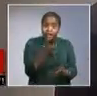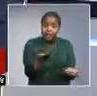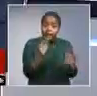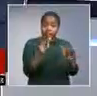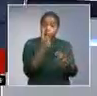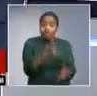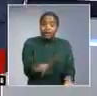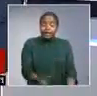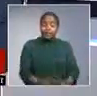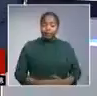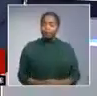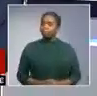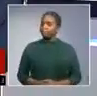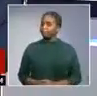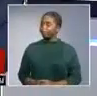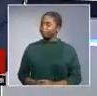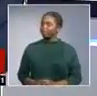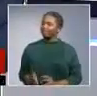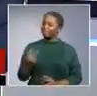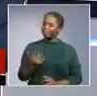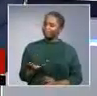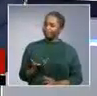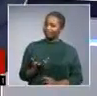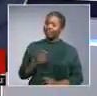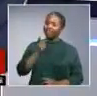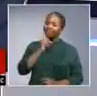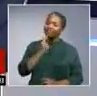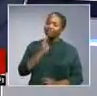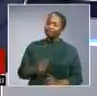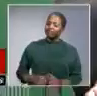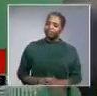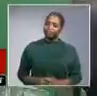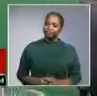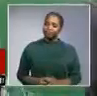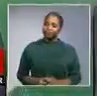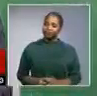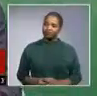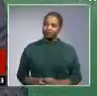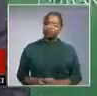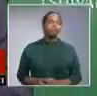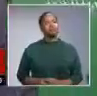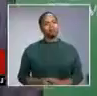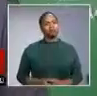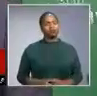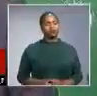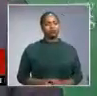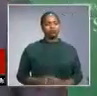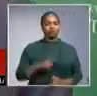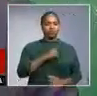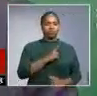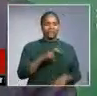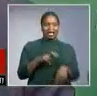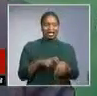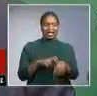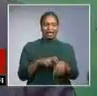Let's see Zimanga's response to that. The taken a stance to say that we need to make sure that we